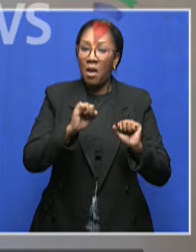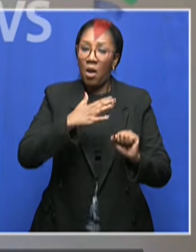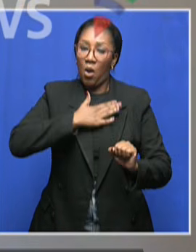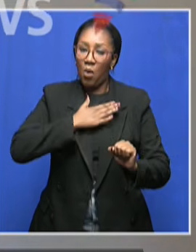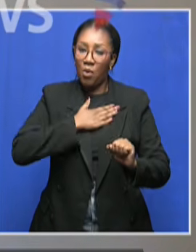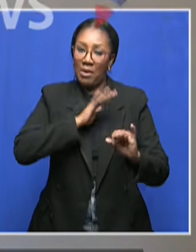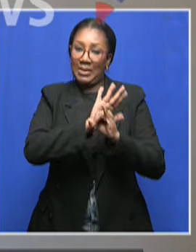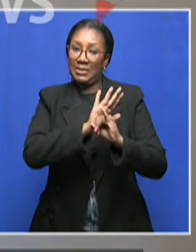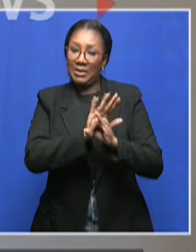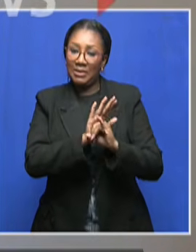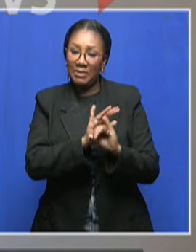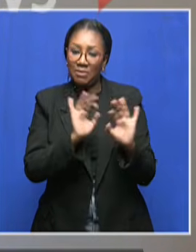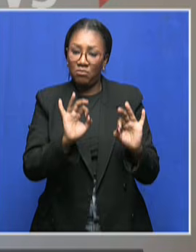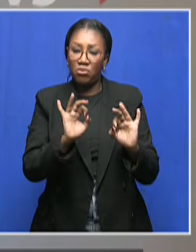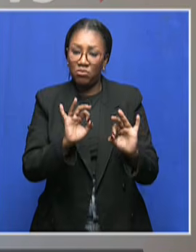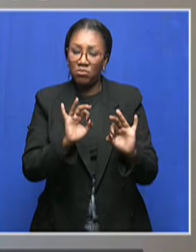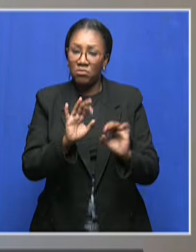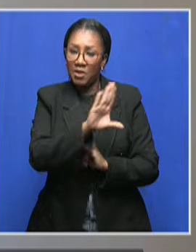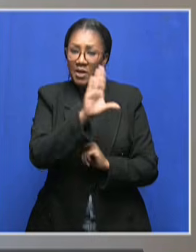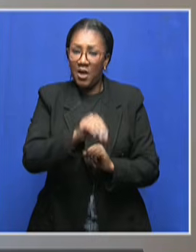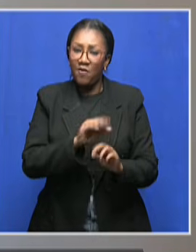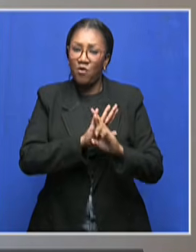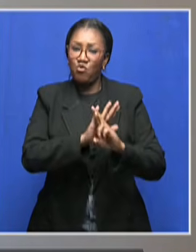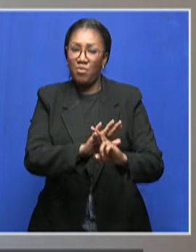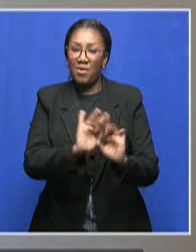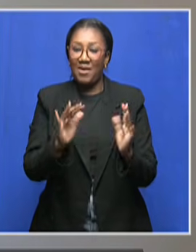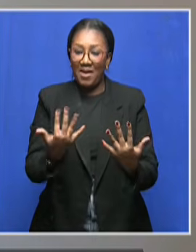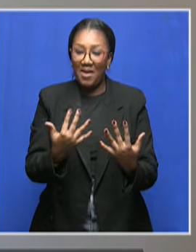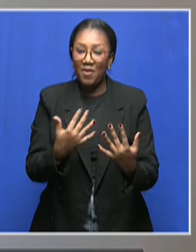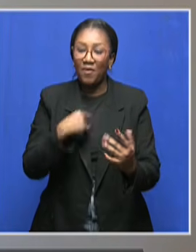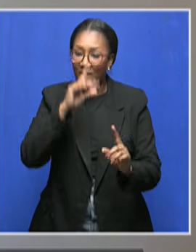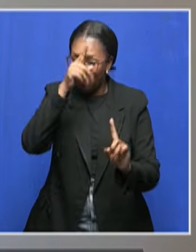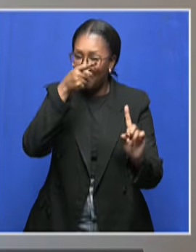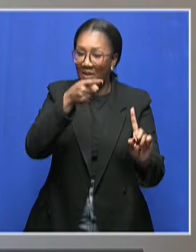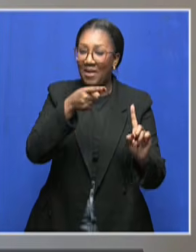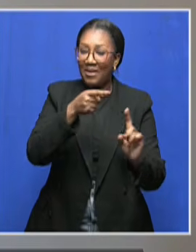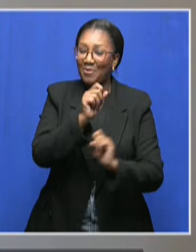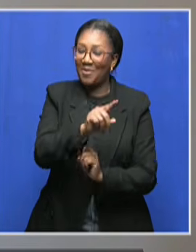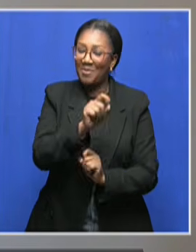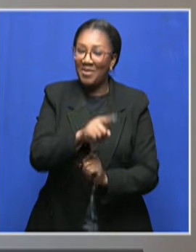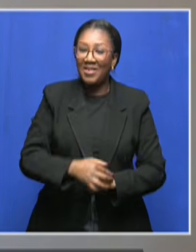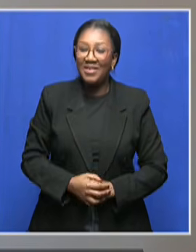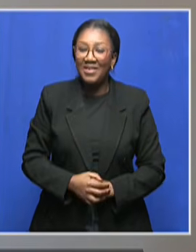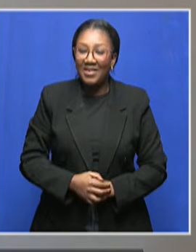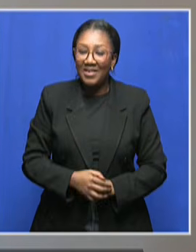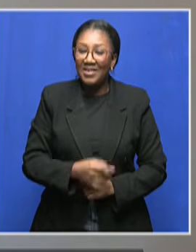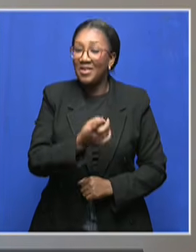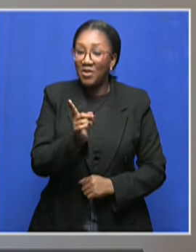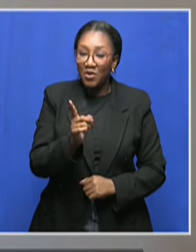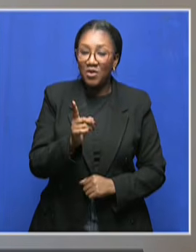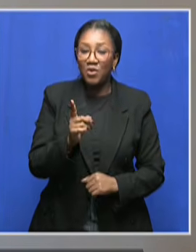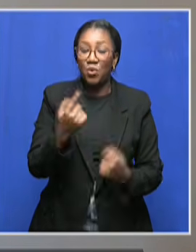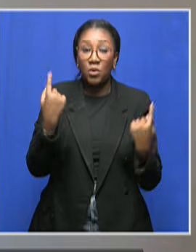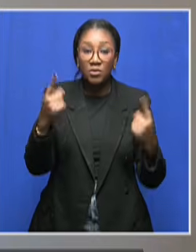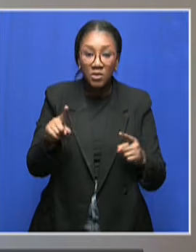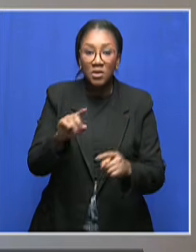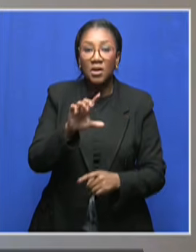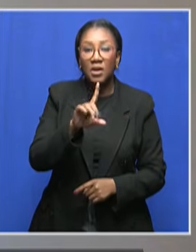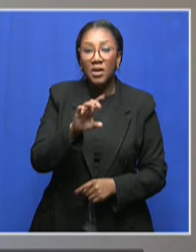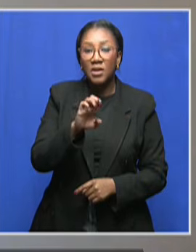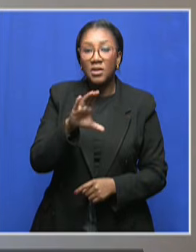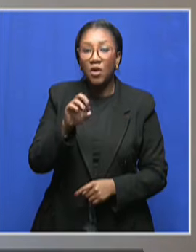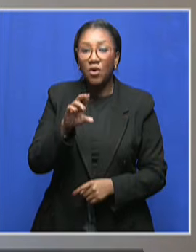identity that represents Africa. So that is my mission. And I think you'll see it when you come to Decorex and when you